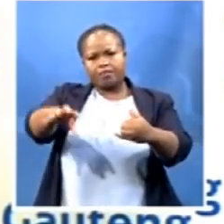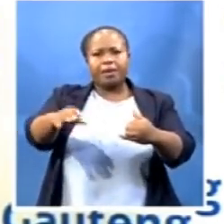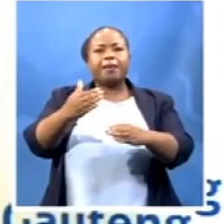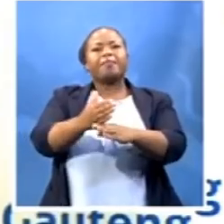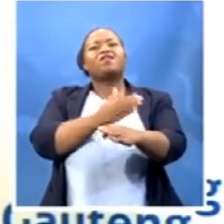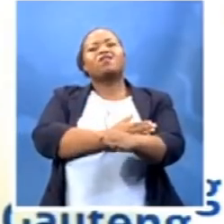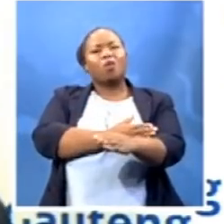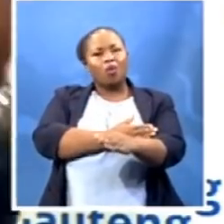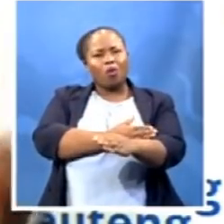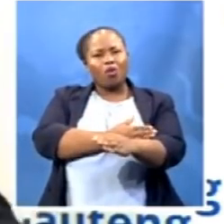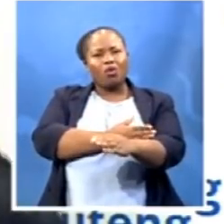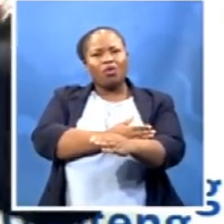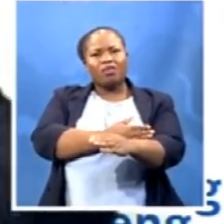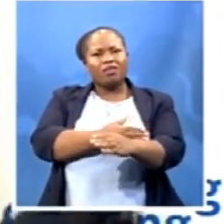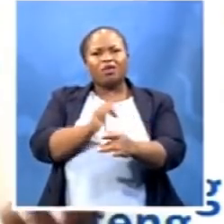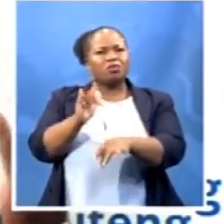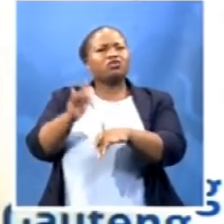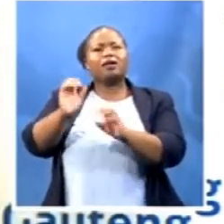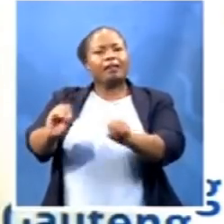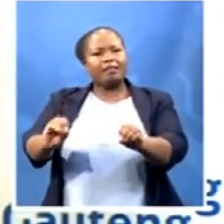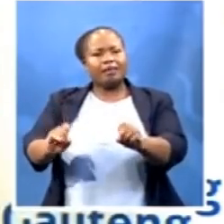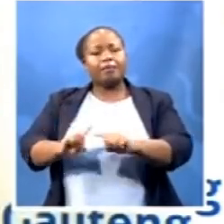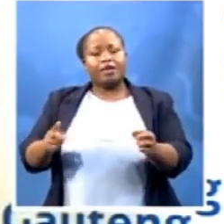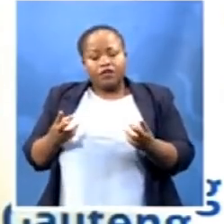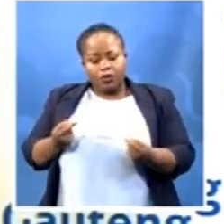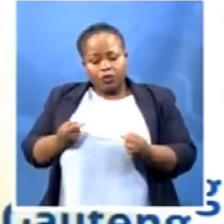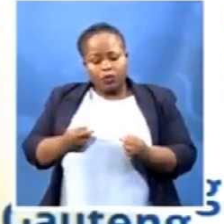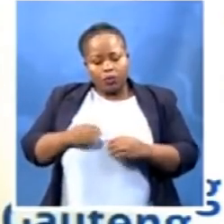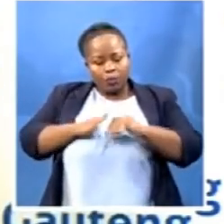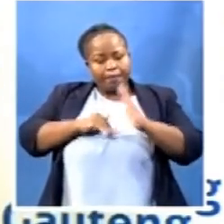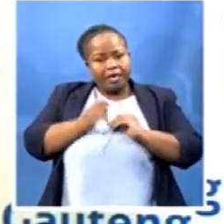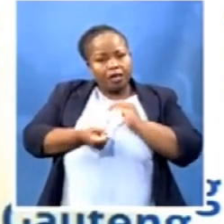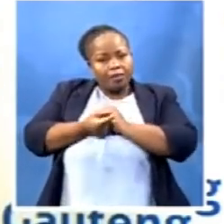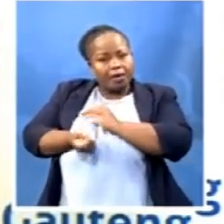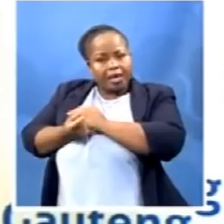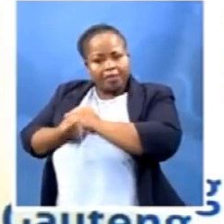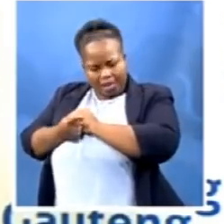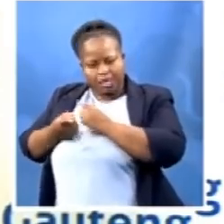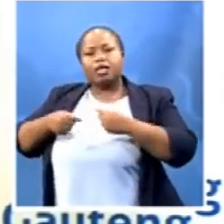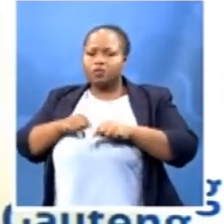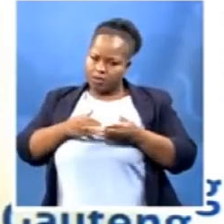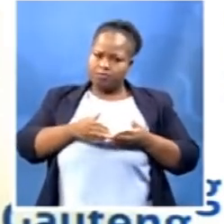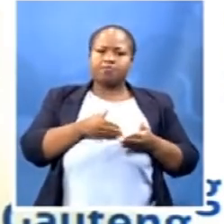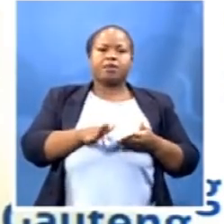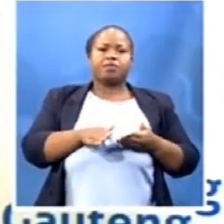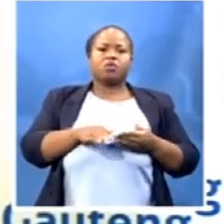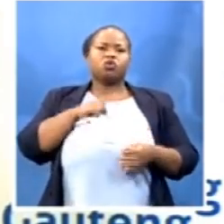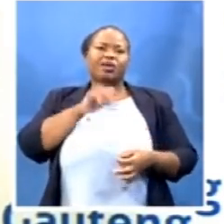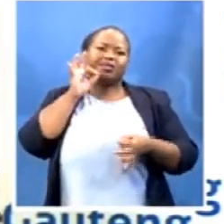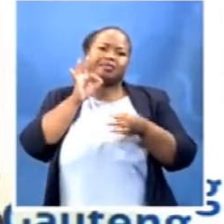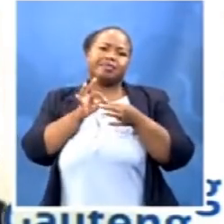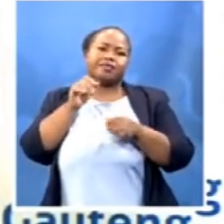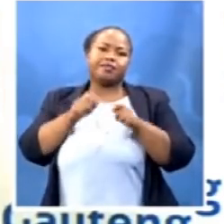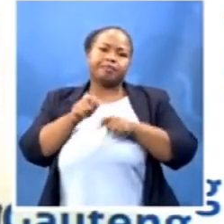lockdown, all of a sudden it's not? So we wanted to, because these are specific people, and we didn't want to meet with